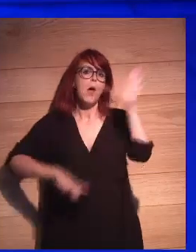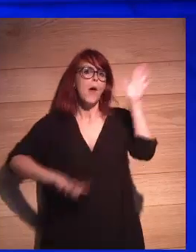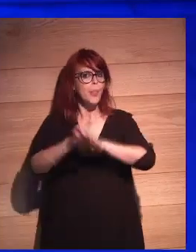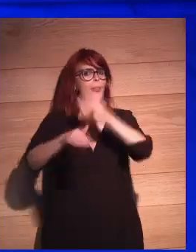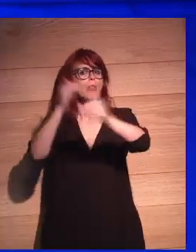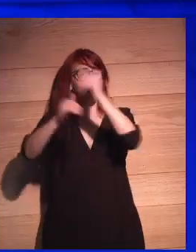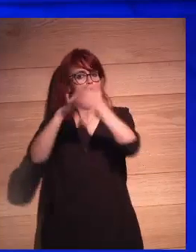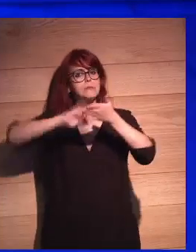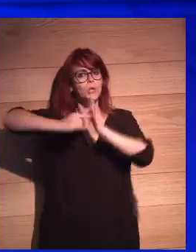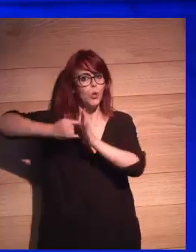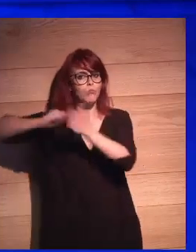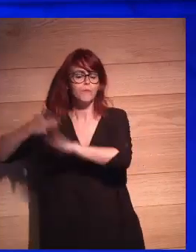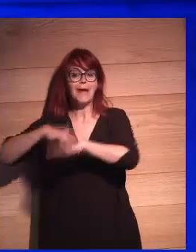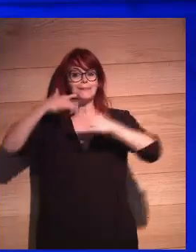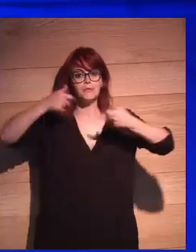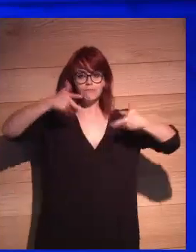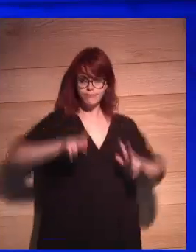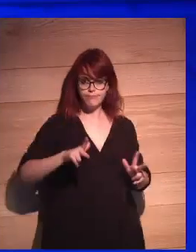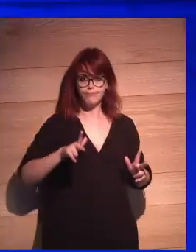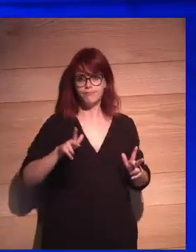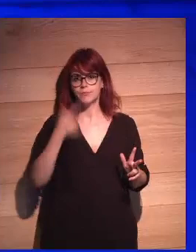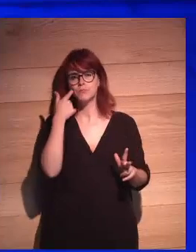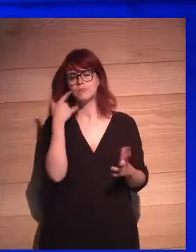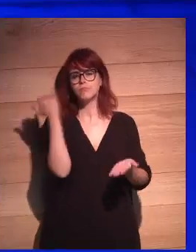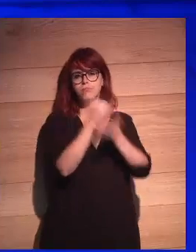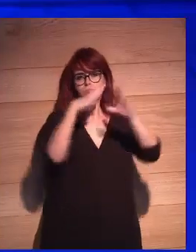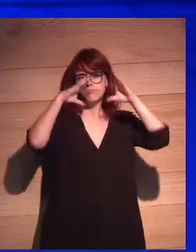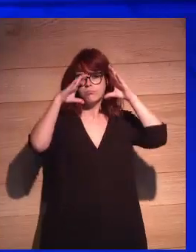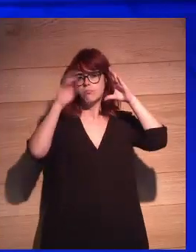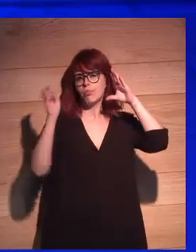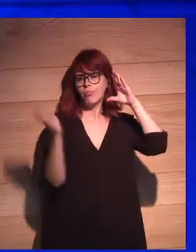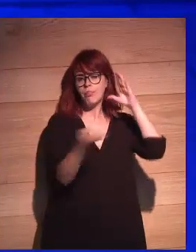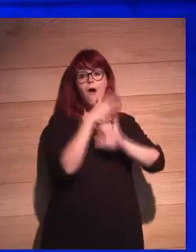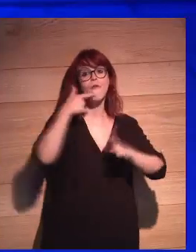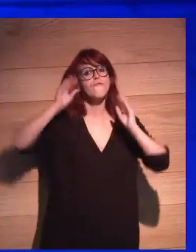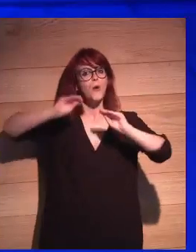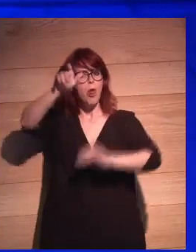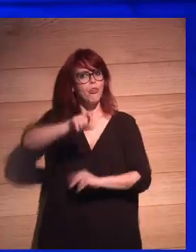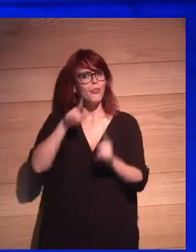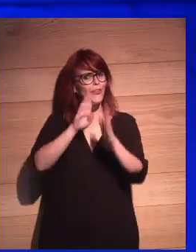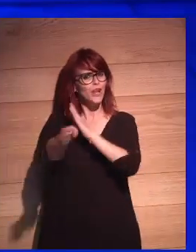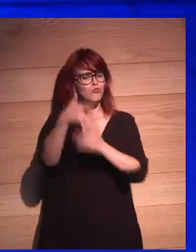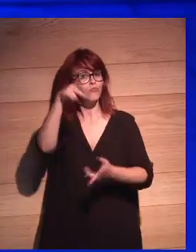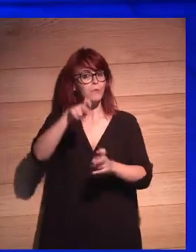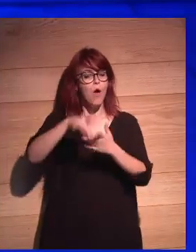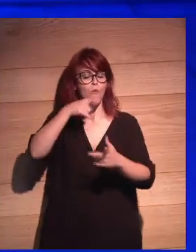through this training, and they're tested on their knowledge. And after that, we are